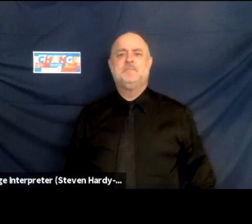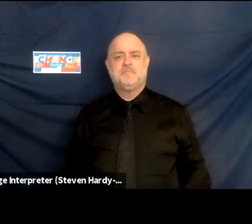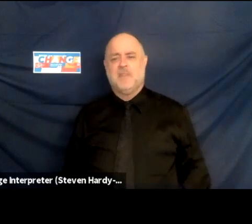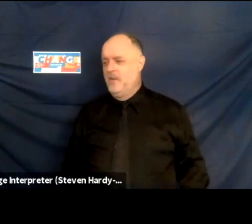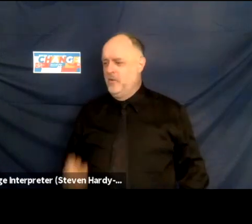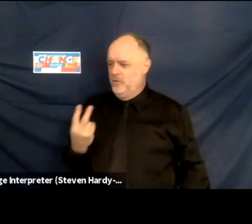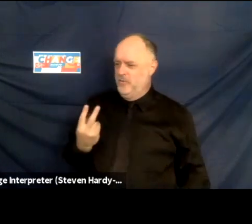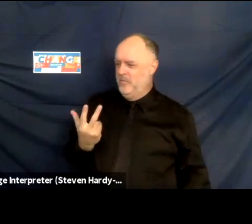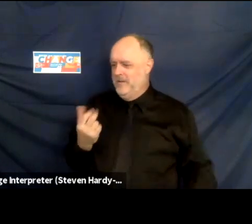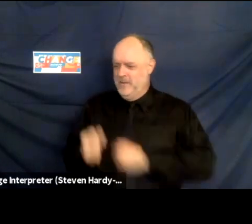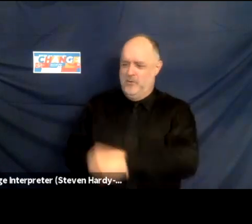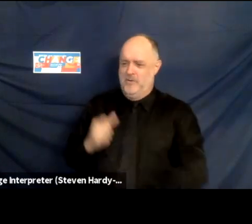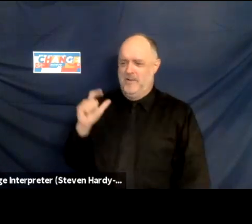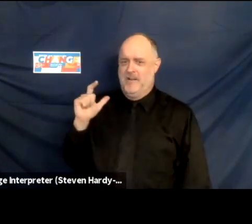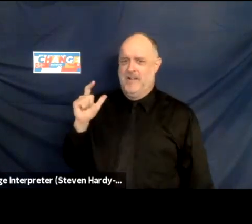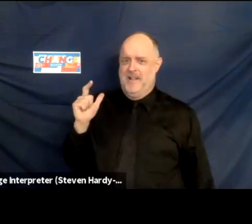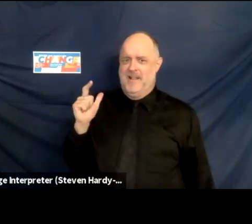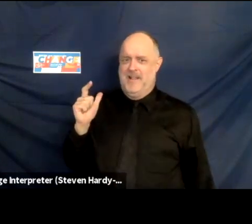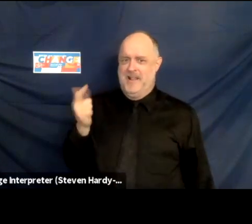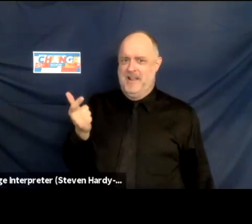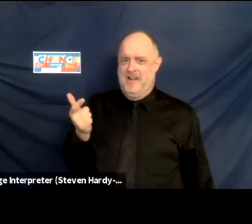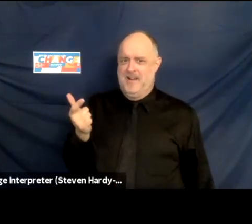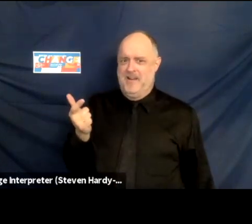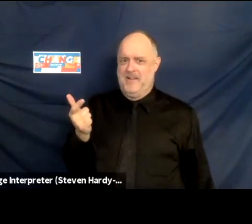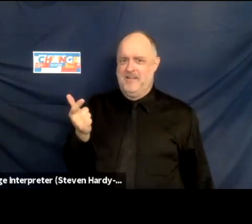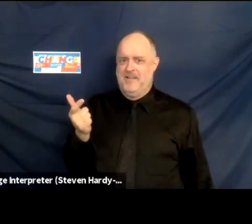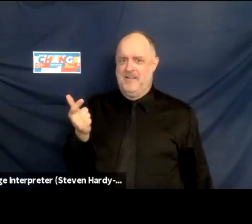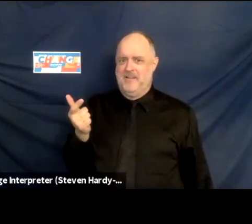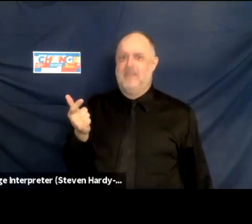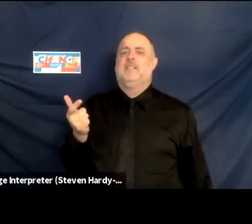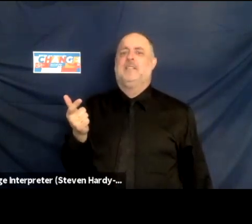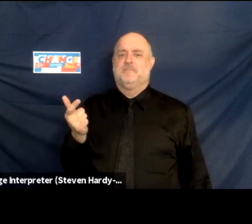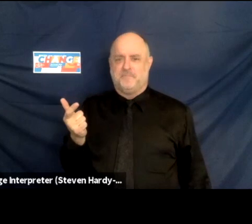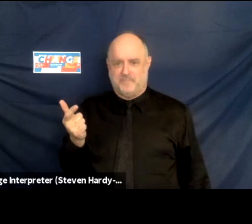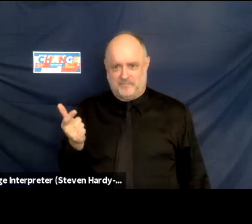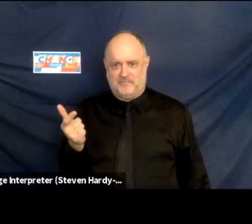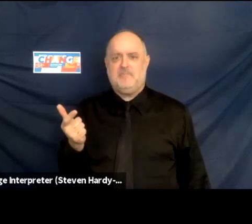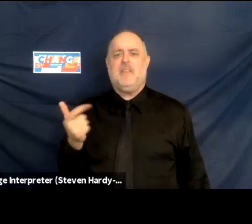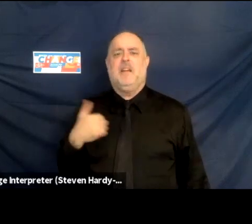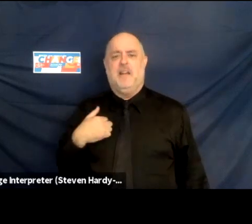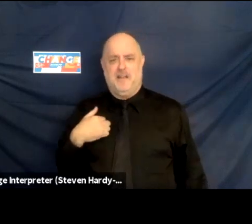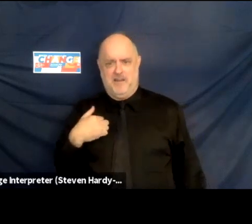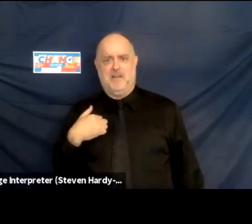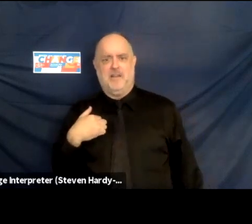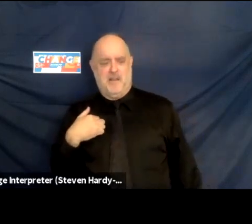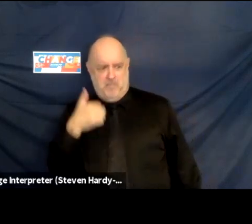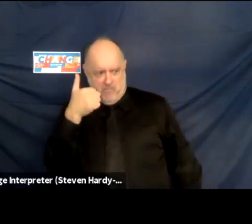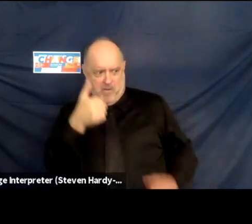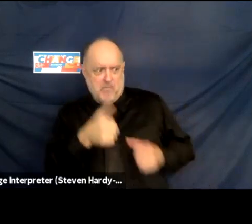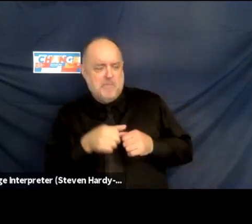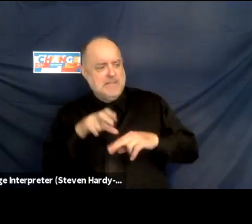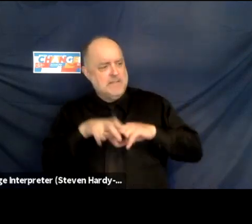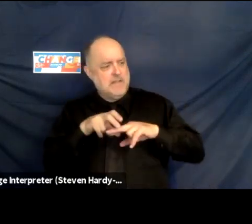I fell out of my grandfather's back seat of his car in West Virginia. Stopped at a stoplight, and